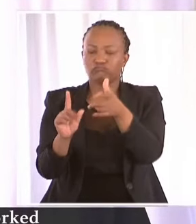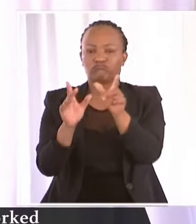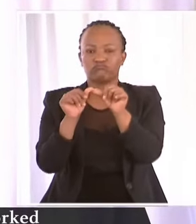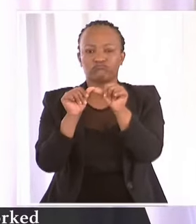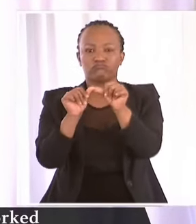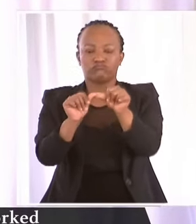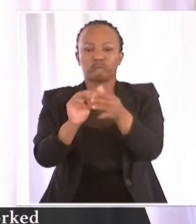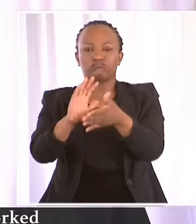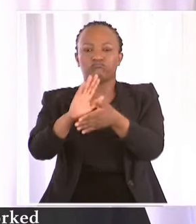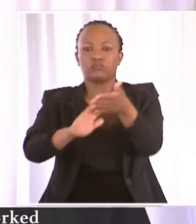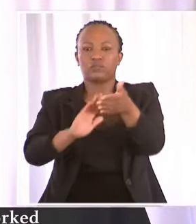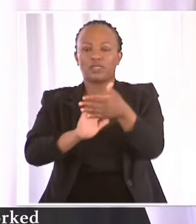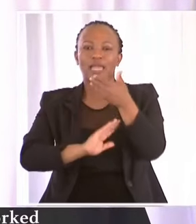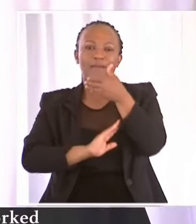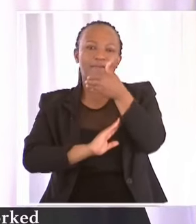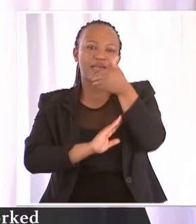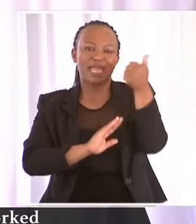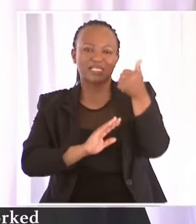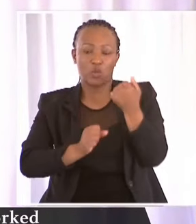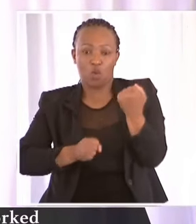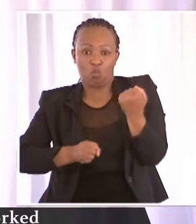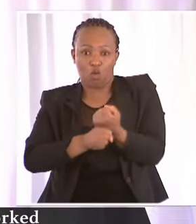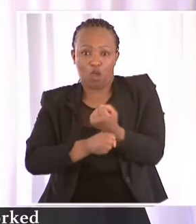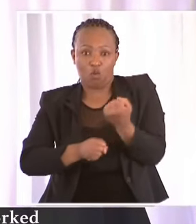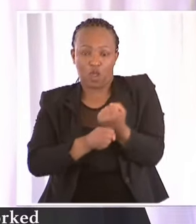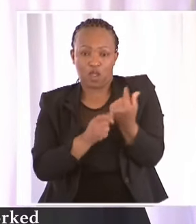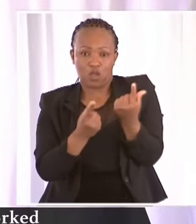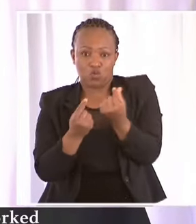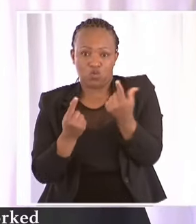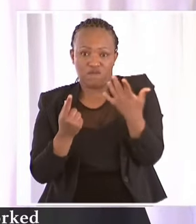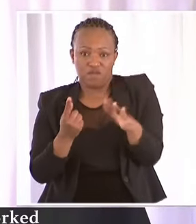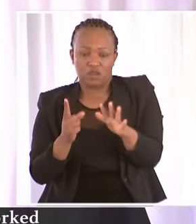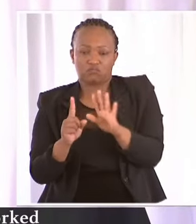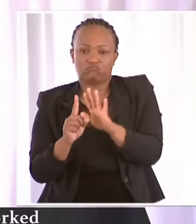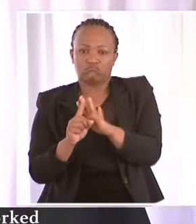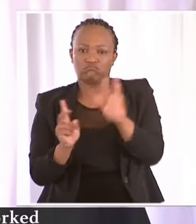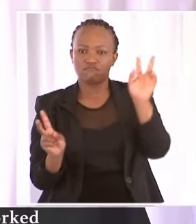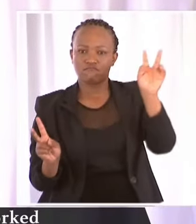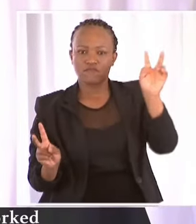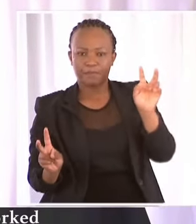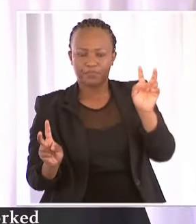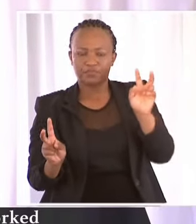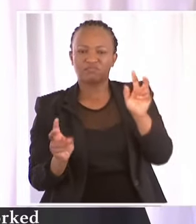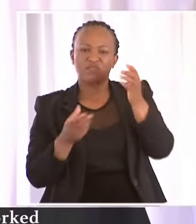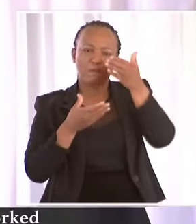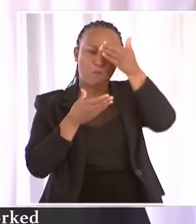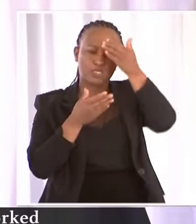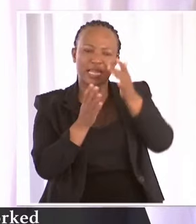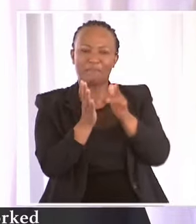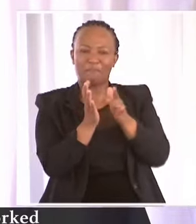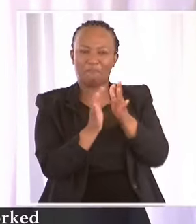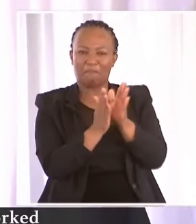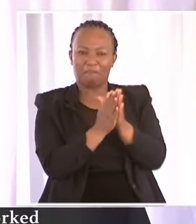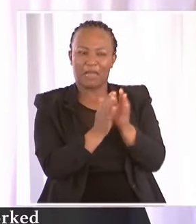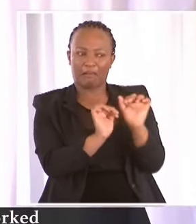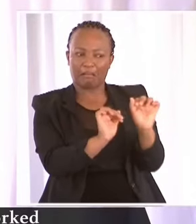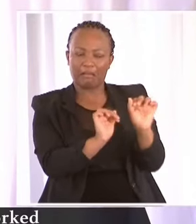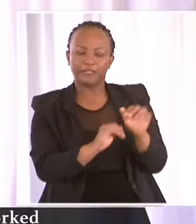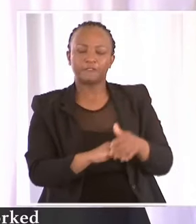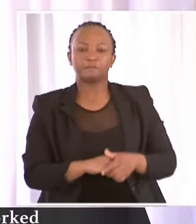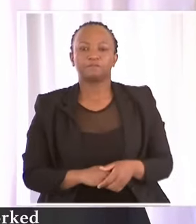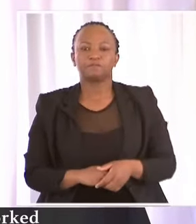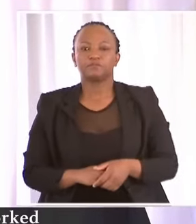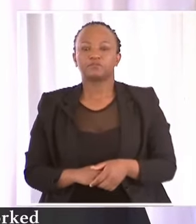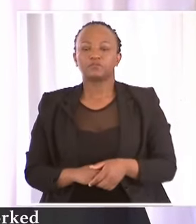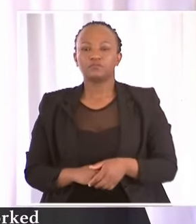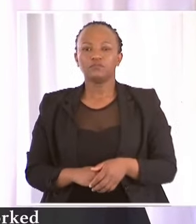the best of their deeds." Close quotes. We all know that Comrade Aziz was not a man given